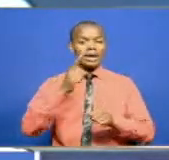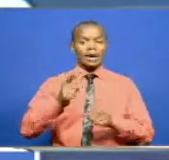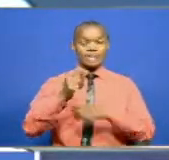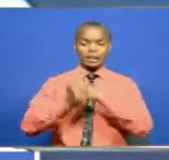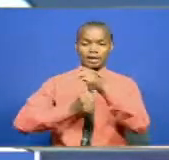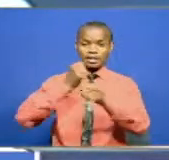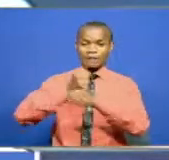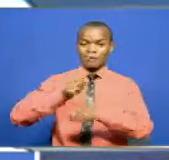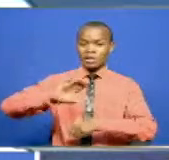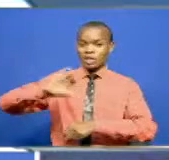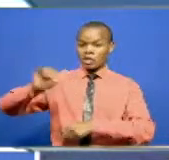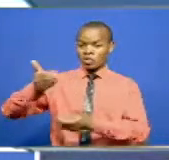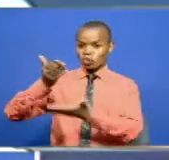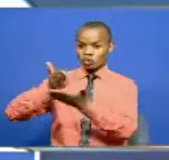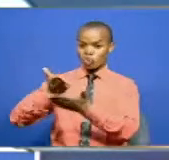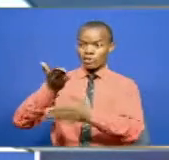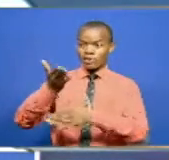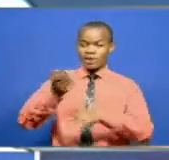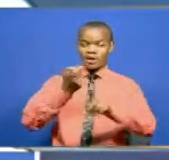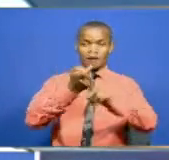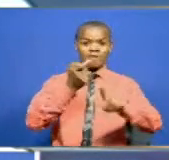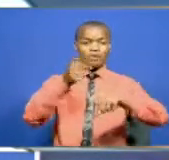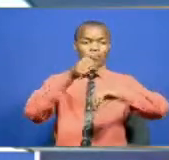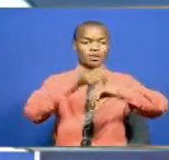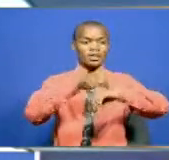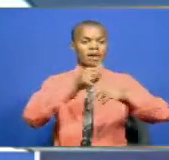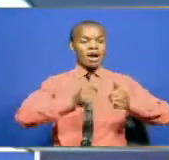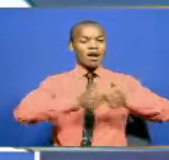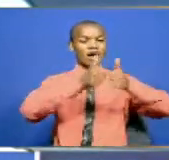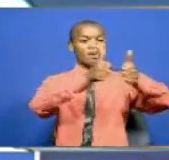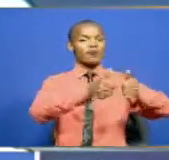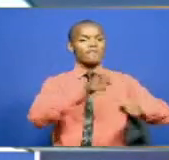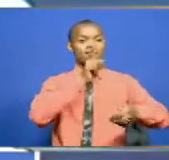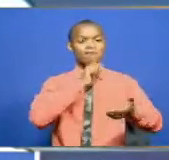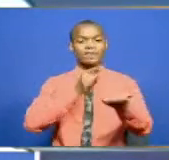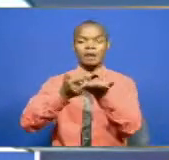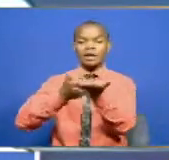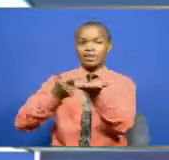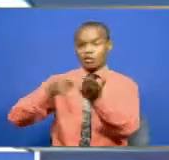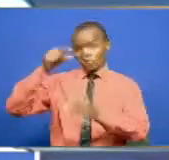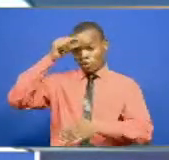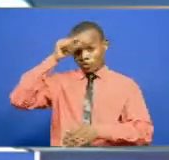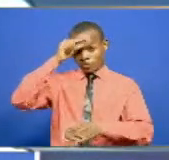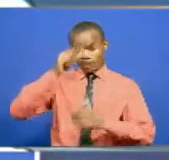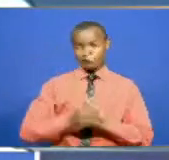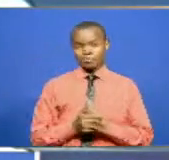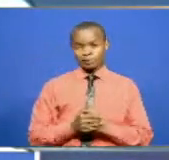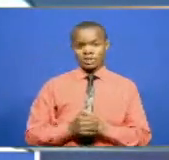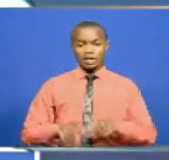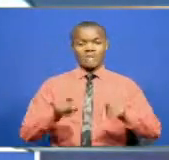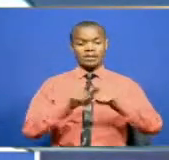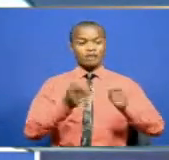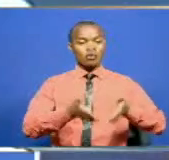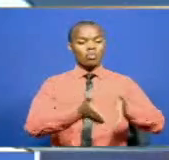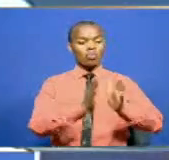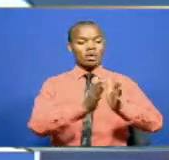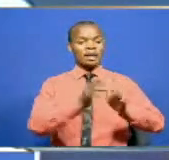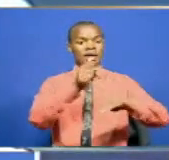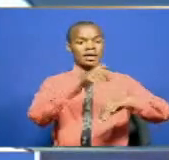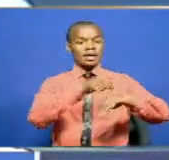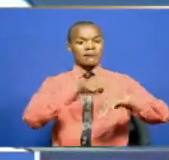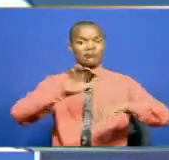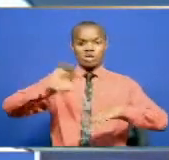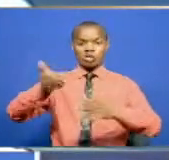town has been in existence since it was gazetted by the colonial government. The monument erected at the heart of the town will